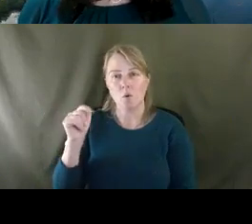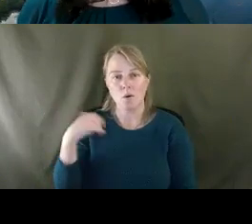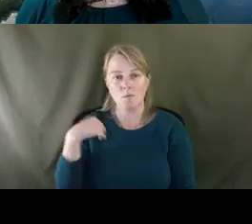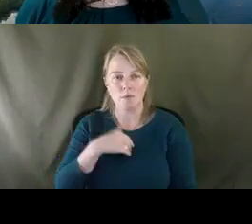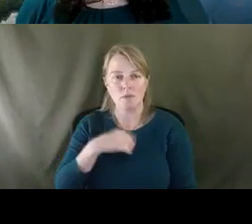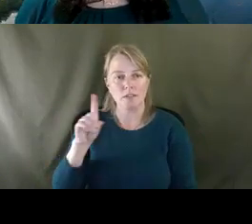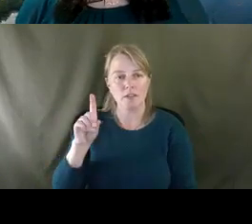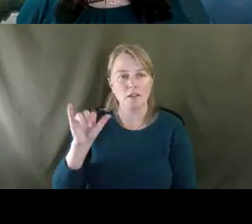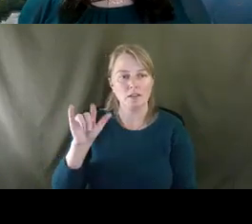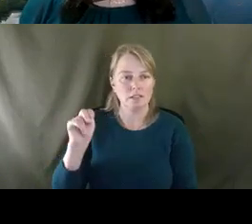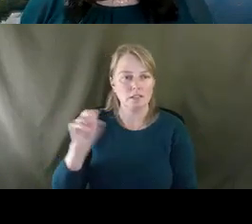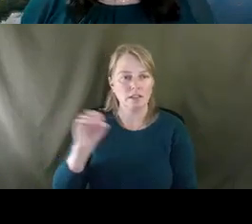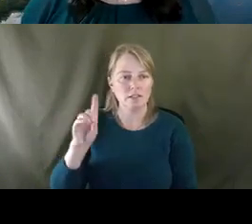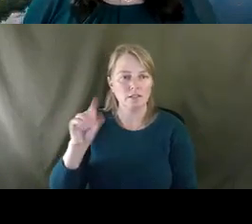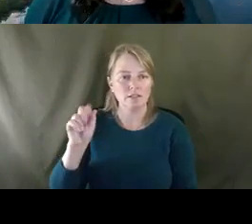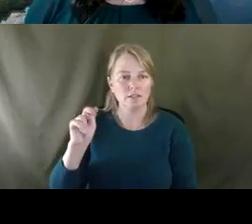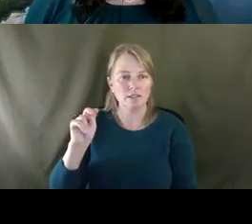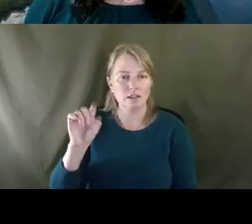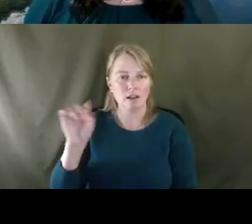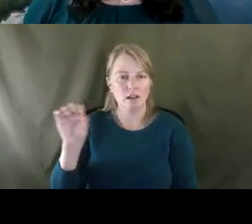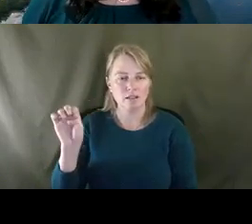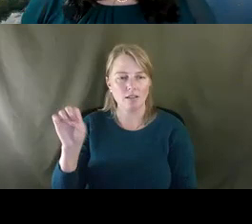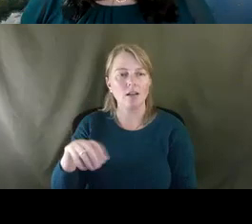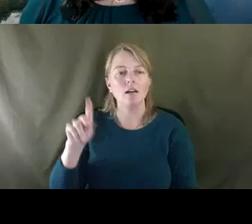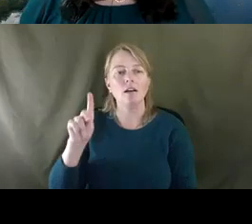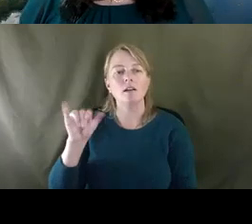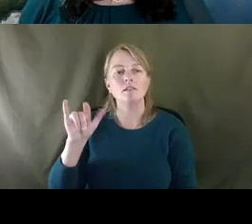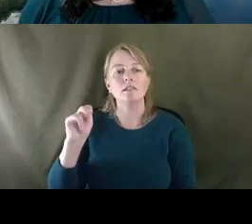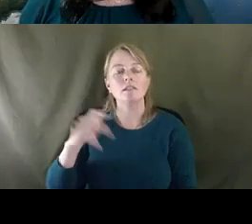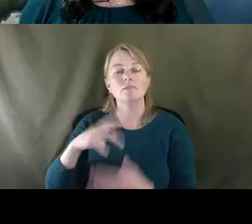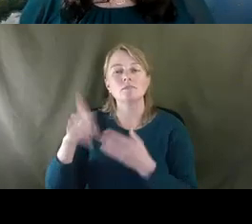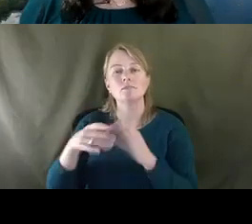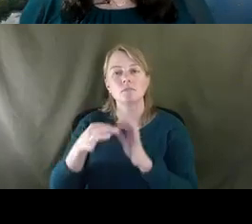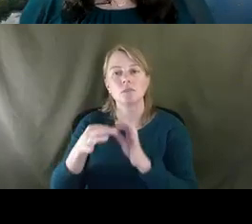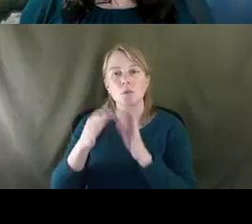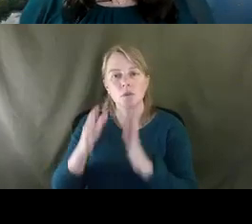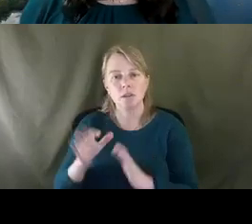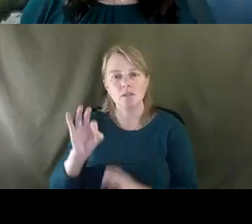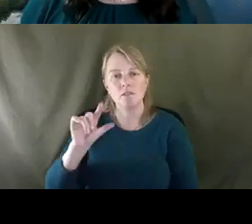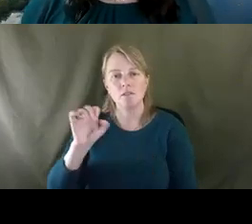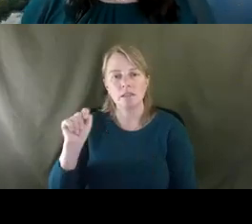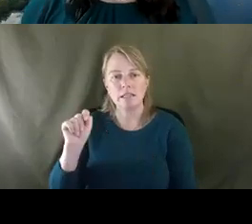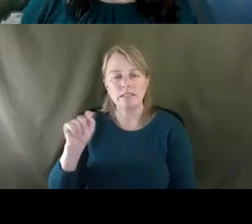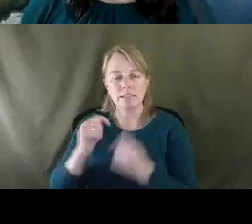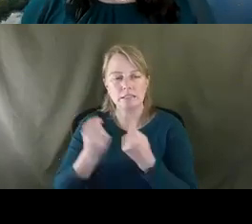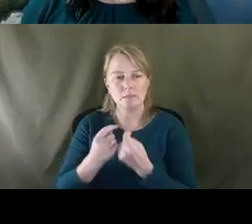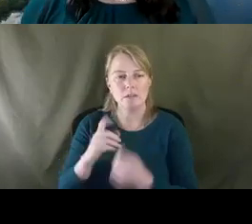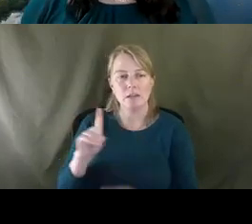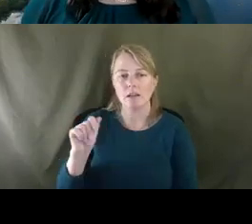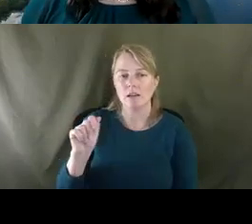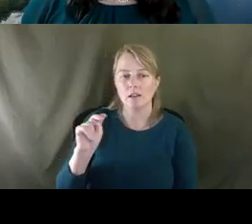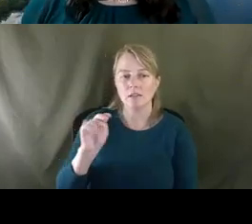Dylan and Danelle, who are paired together. Dylan is the program coordinator on our fleet team, and Danelle is a